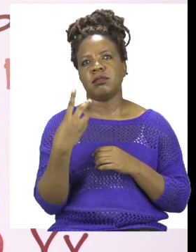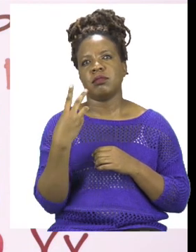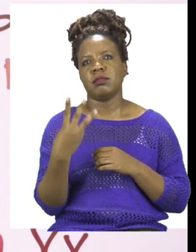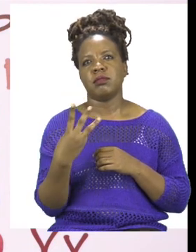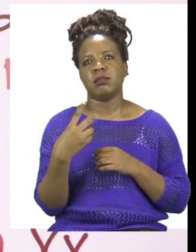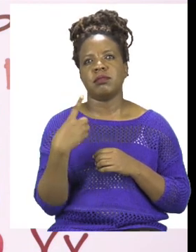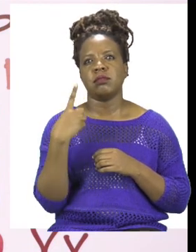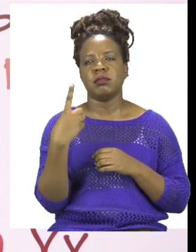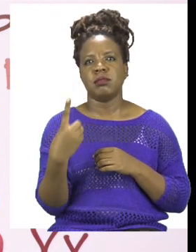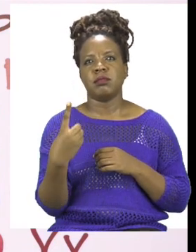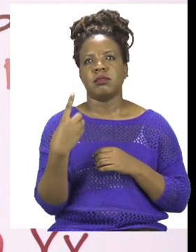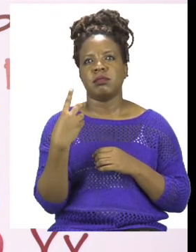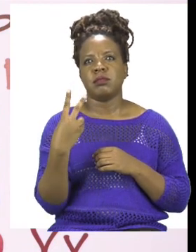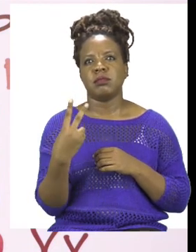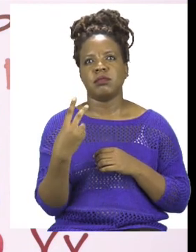1, 2, 3.